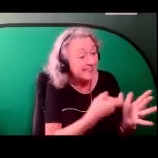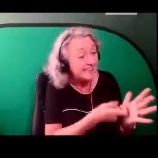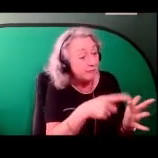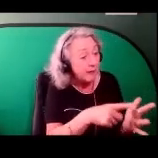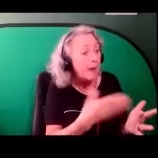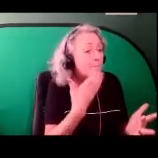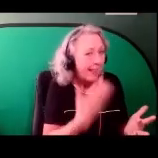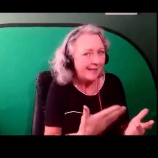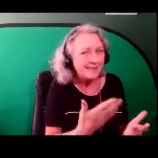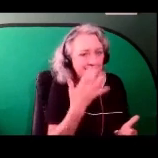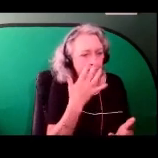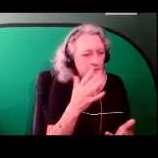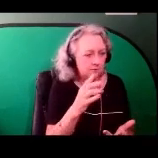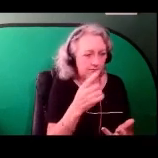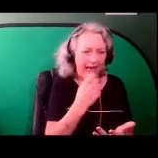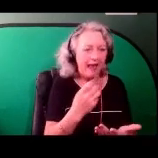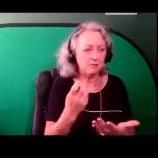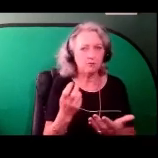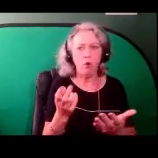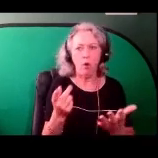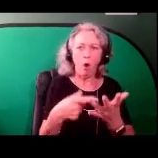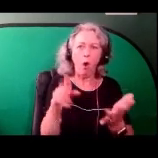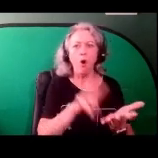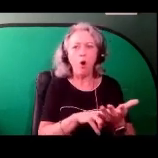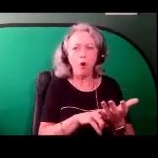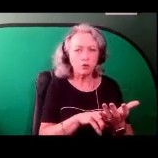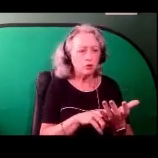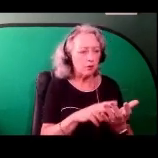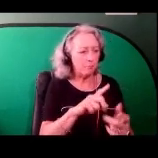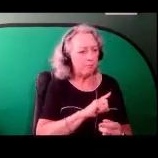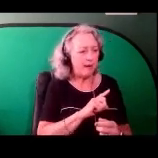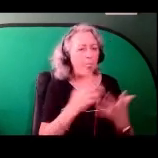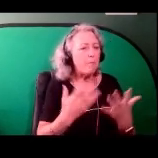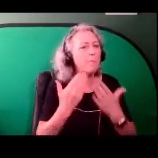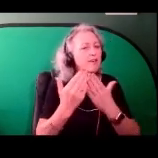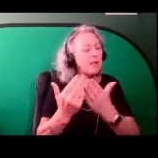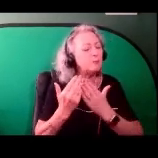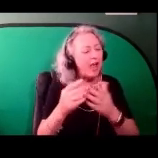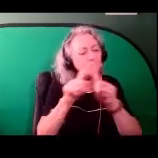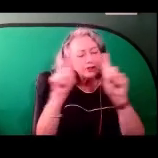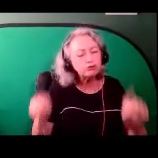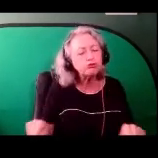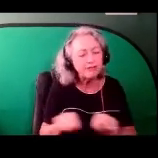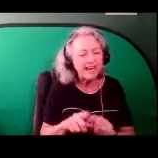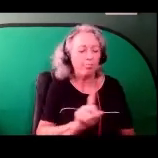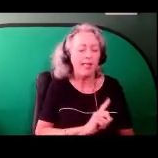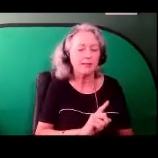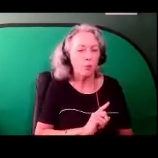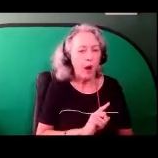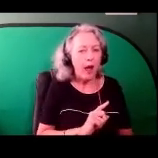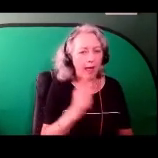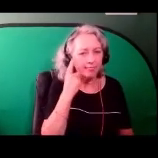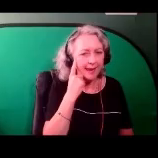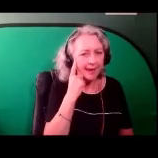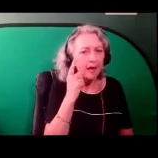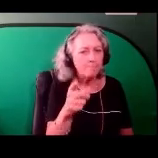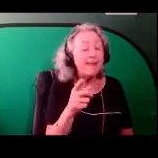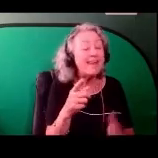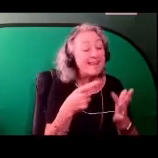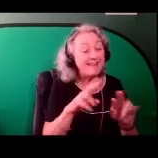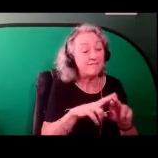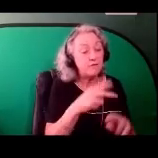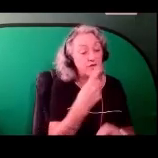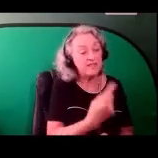on. Because of the way that I'm sharing the screen, I'm not actually able to do that just at the moment. Hopefully the screen share is still working and I'm still